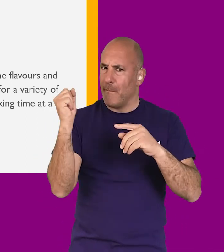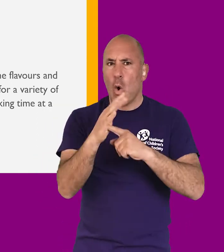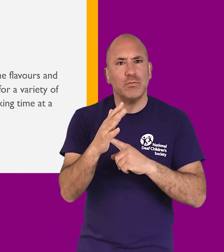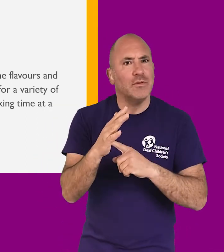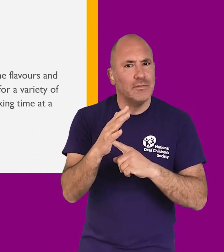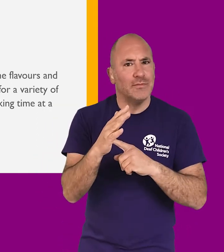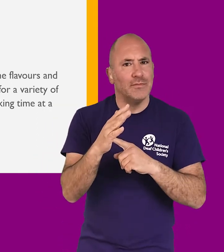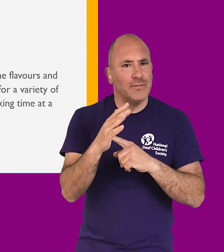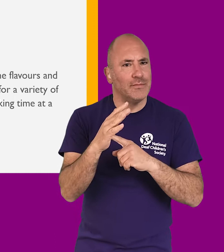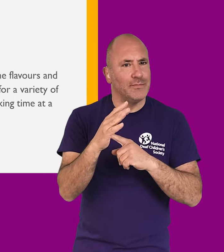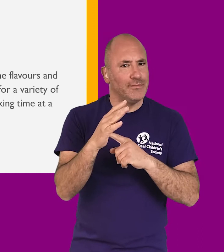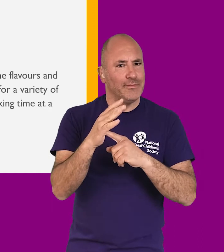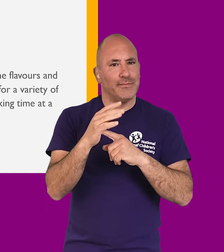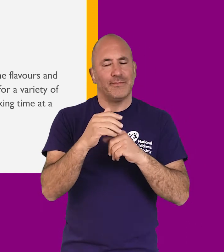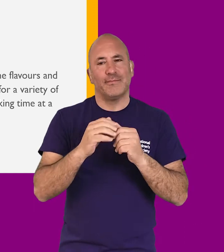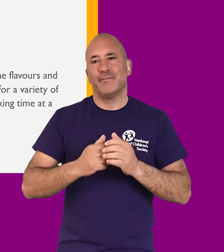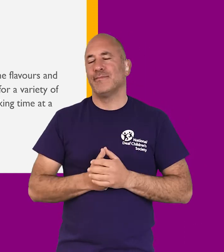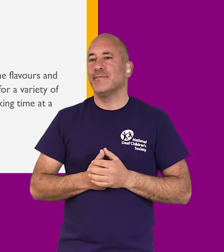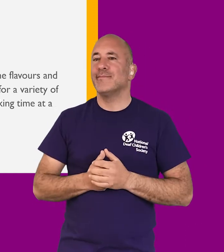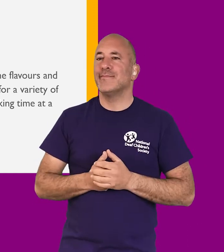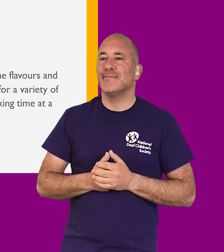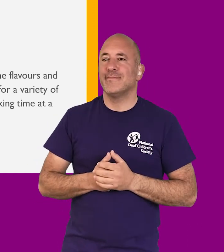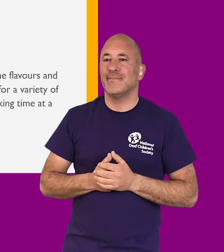also really important in this as well.